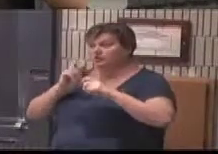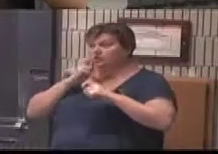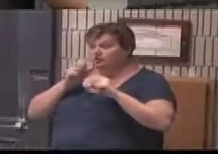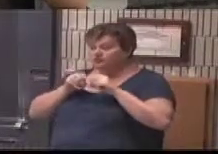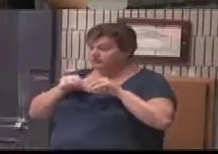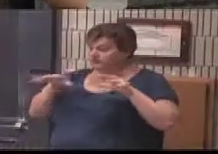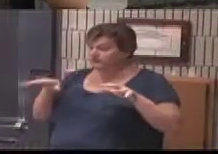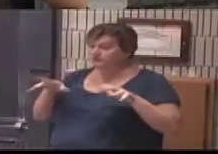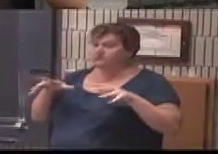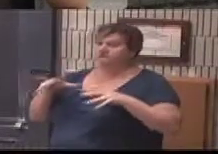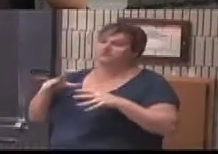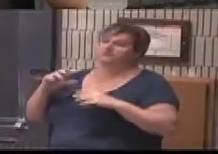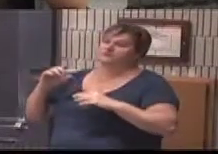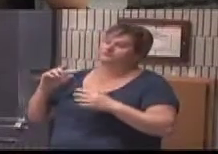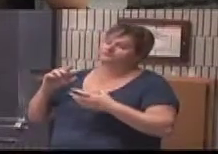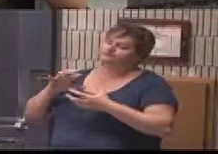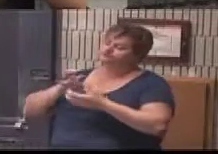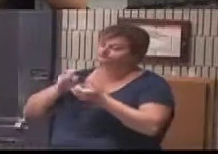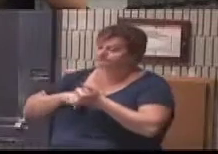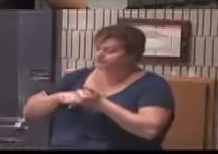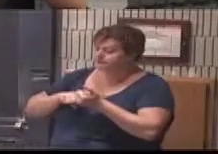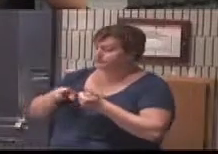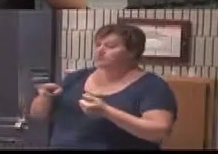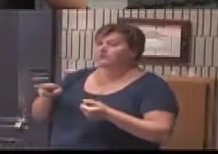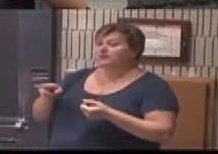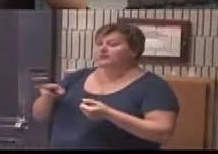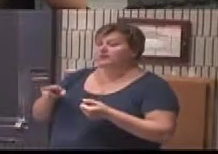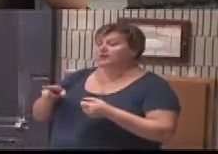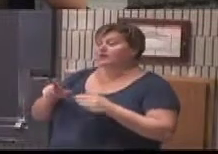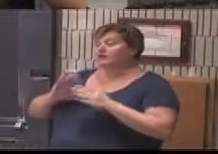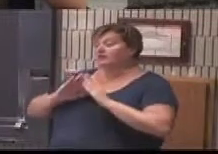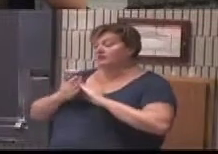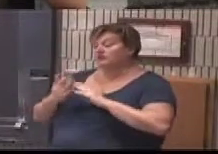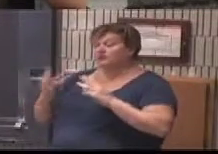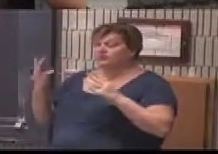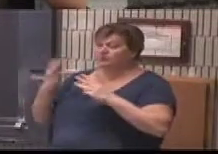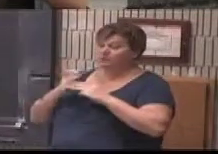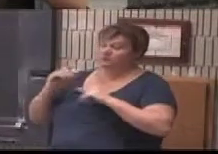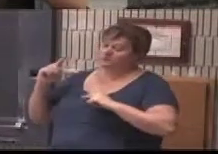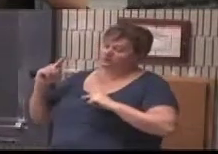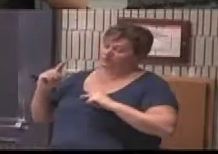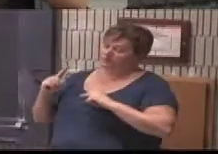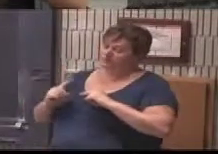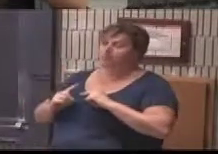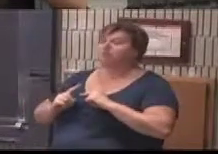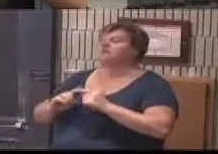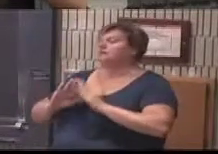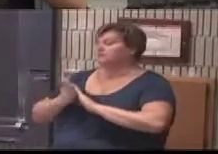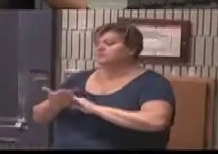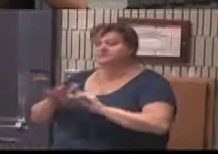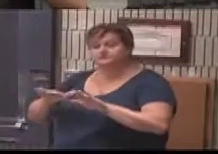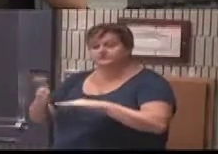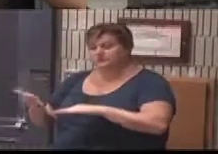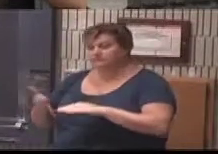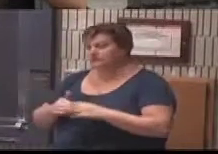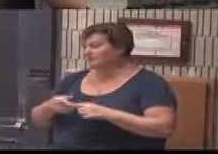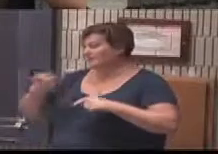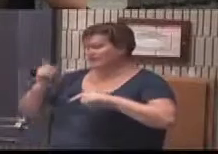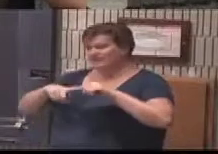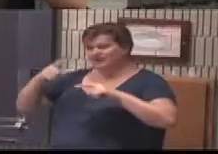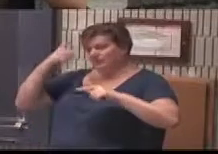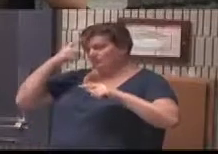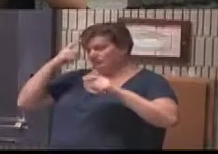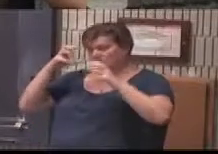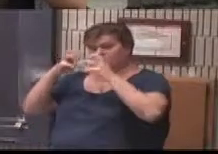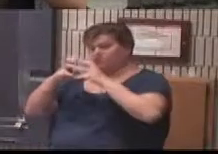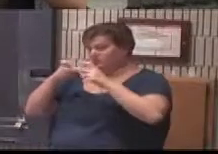motor neurons in ALS eventually led to their death. When the motor neurons die, the ability of the brain to initiate and control muscle